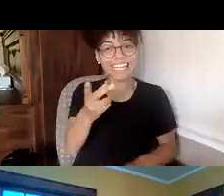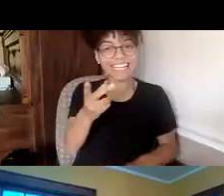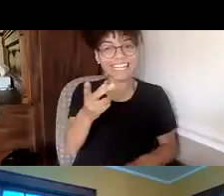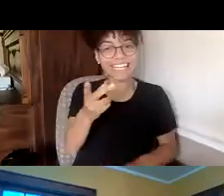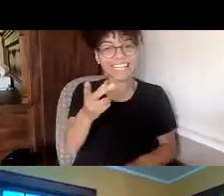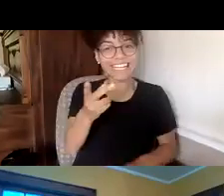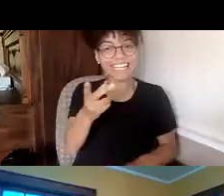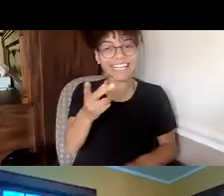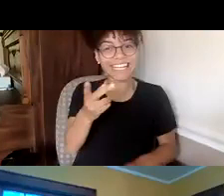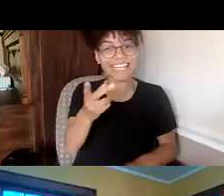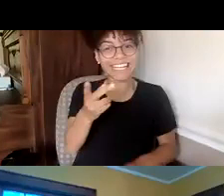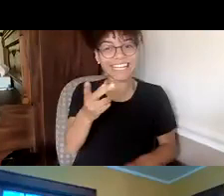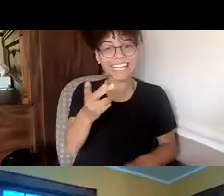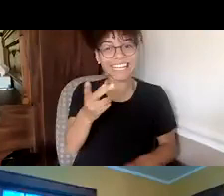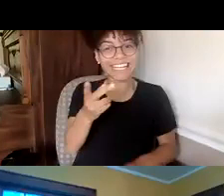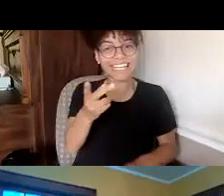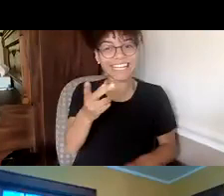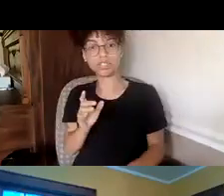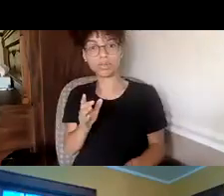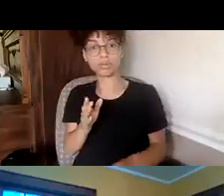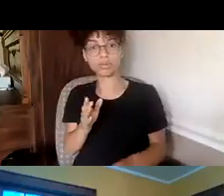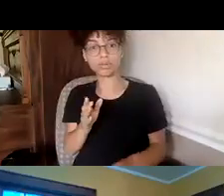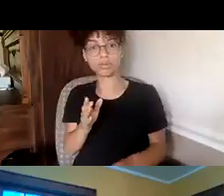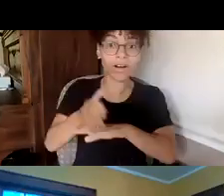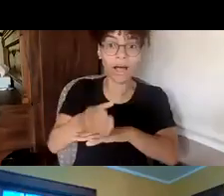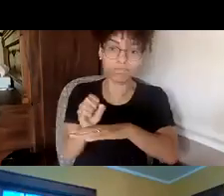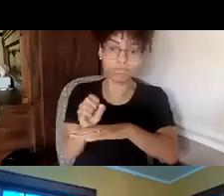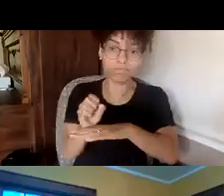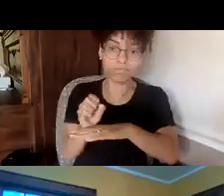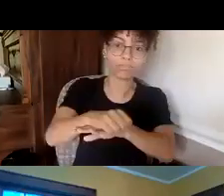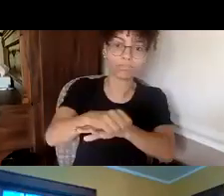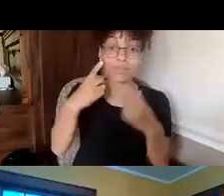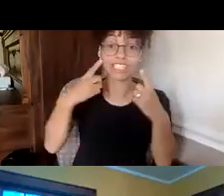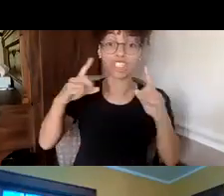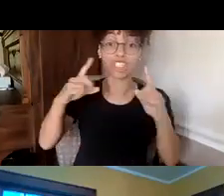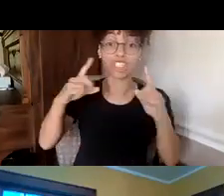over to achieve what they did. It was very eye-opening.